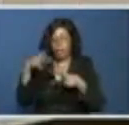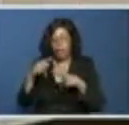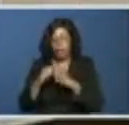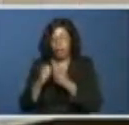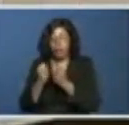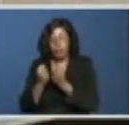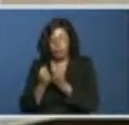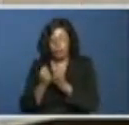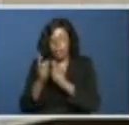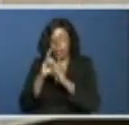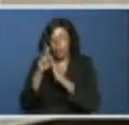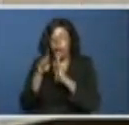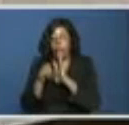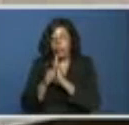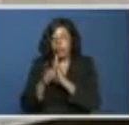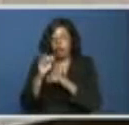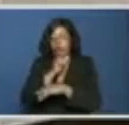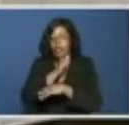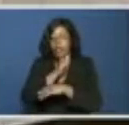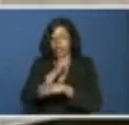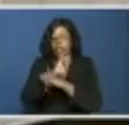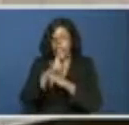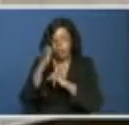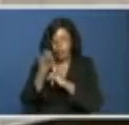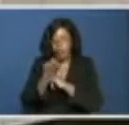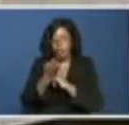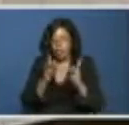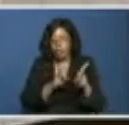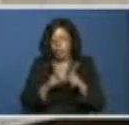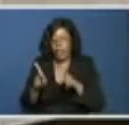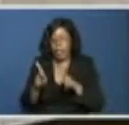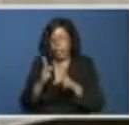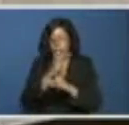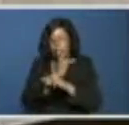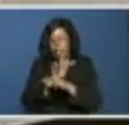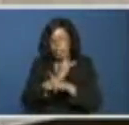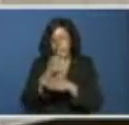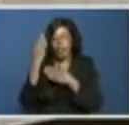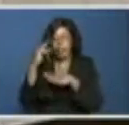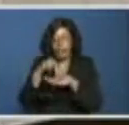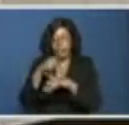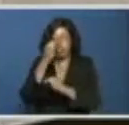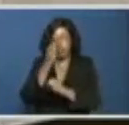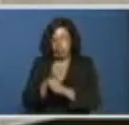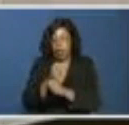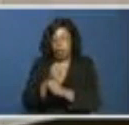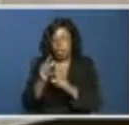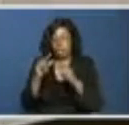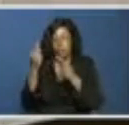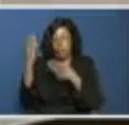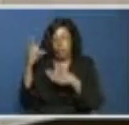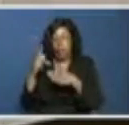force to include the Department of Environmental Planning and Protection, the Bahamas National Trust, the Bahamas Commercial Fishers Alliance, the Grand Bahama